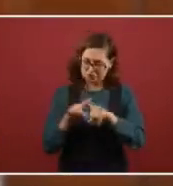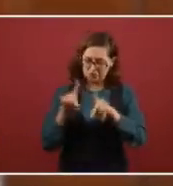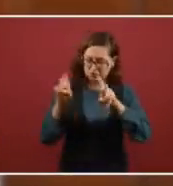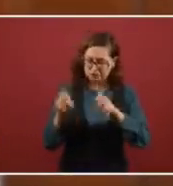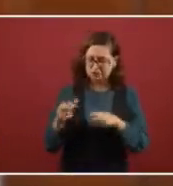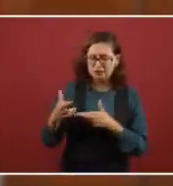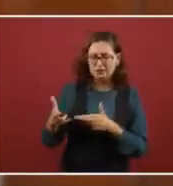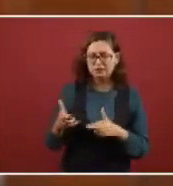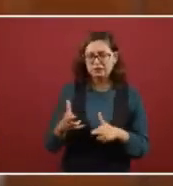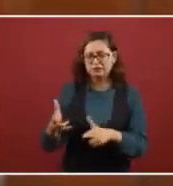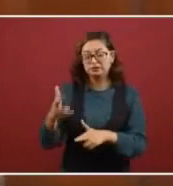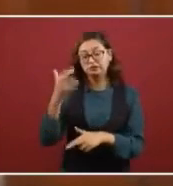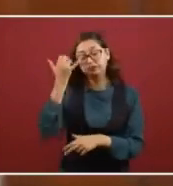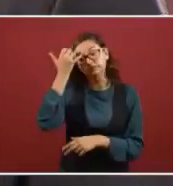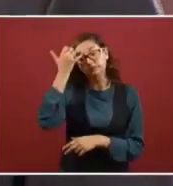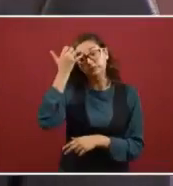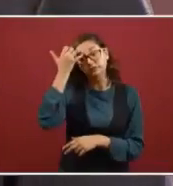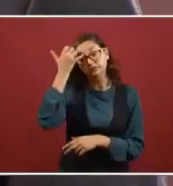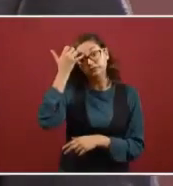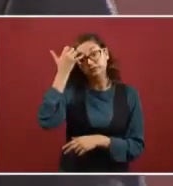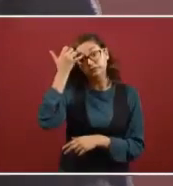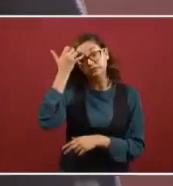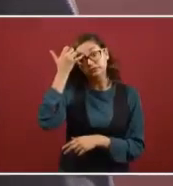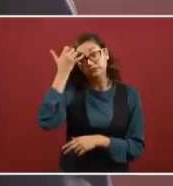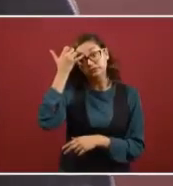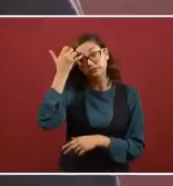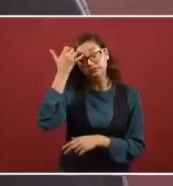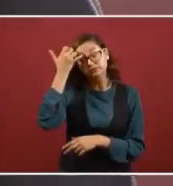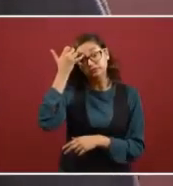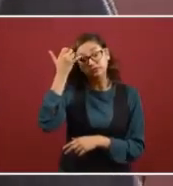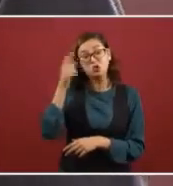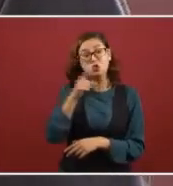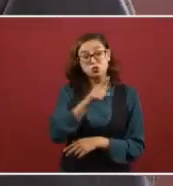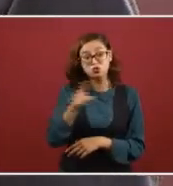They want to know regarding Rio Sonora.